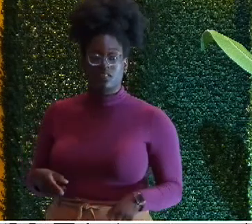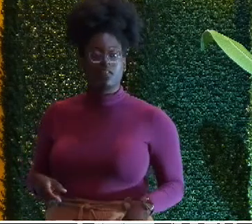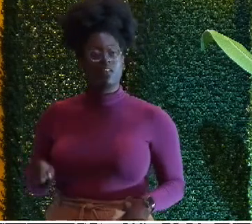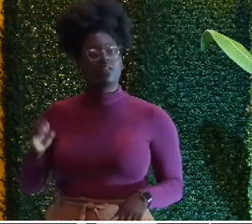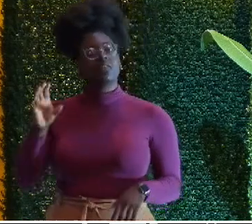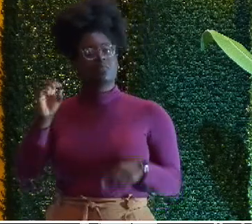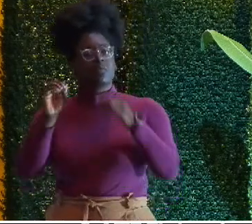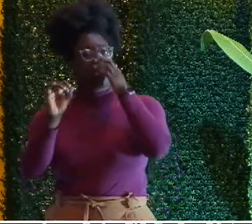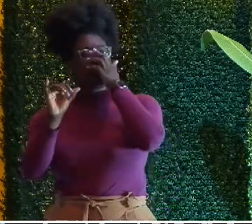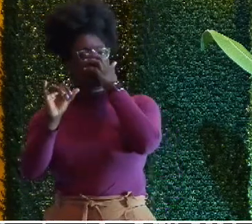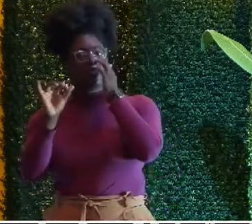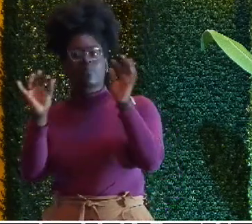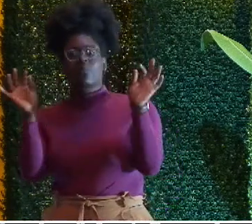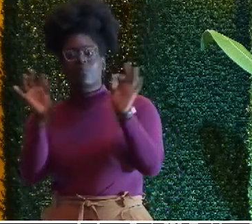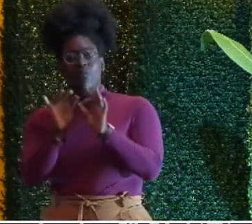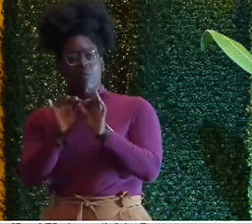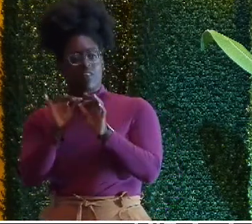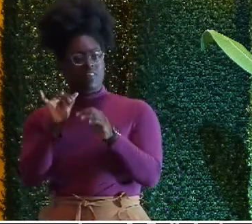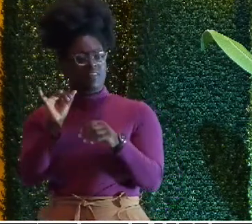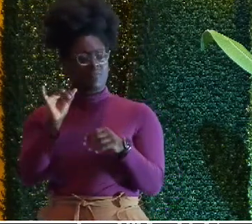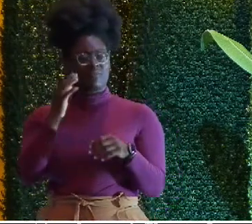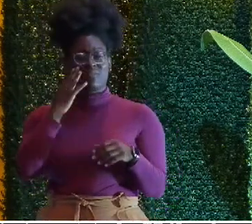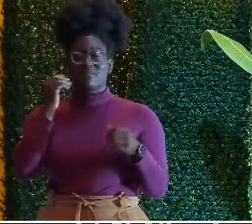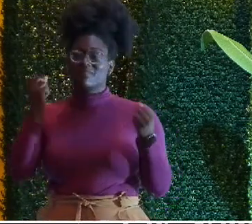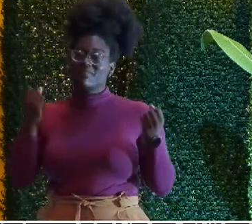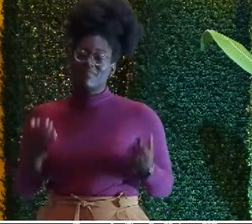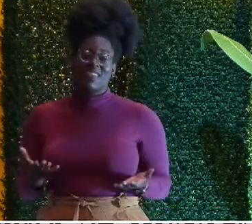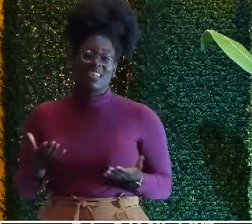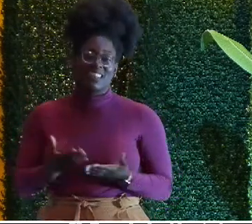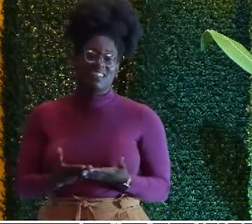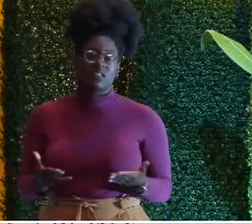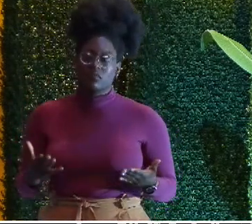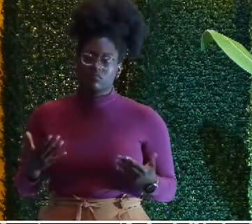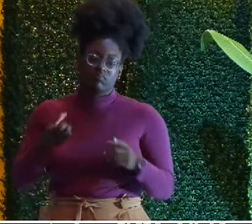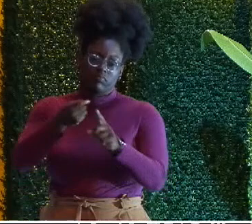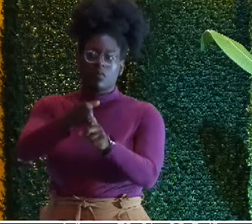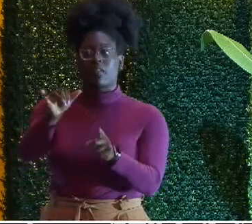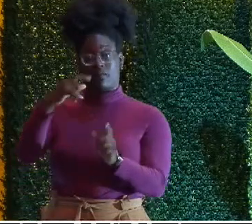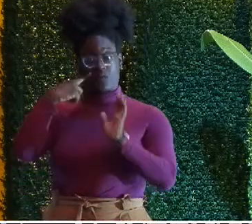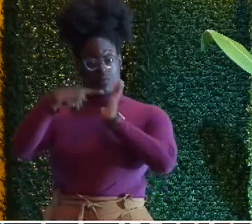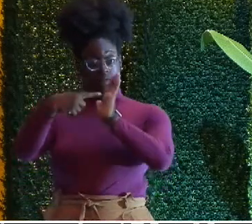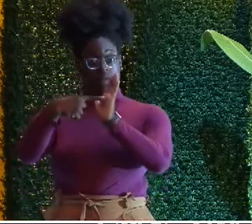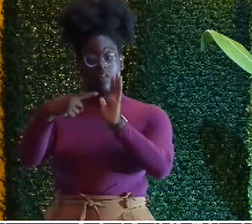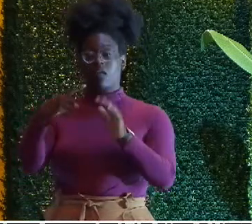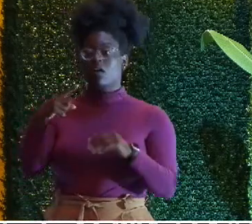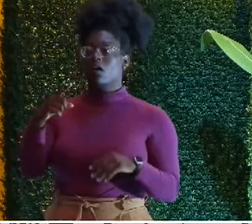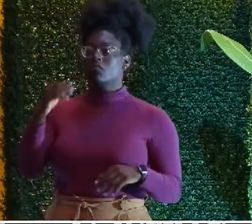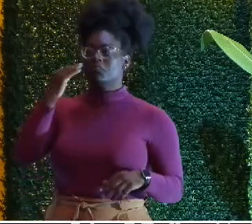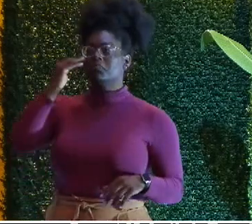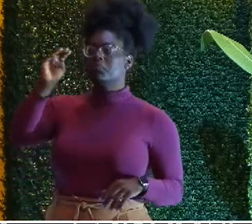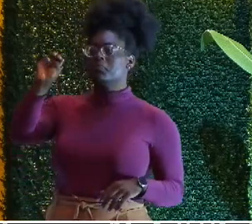be the key to unlock so many things, because let me tell you something, this Me Too movement,